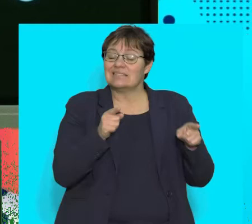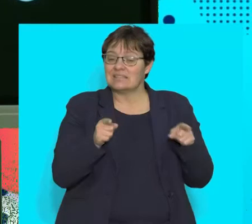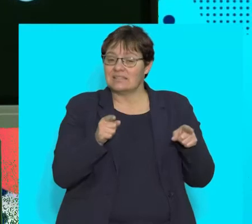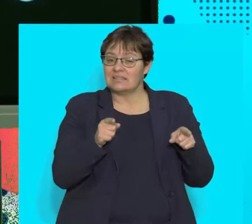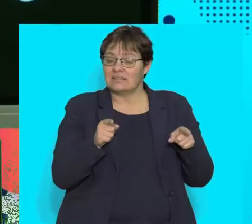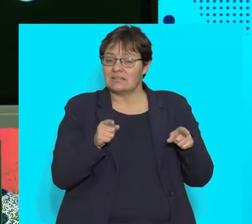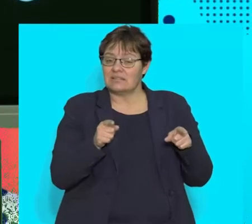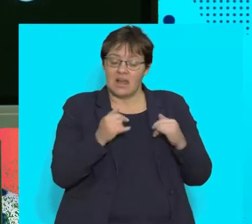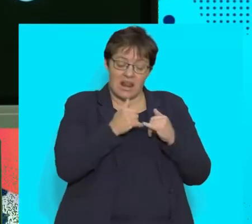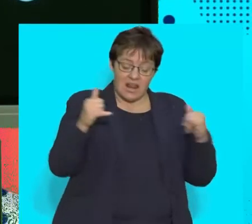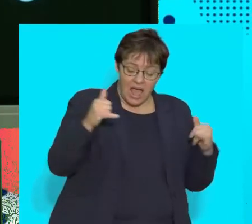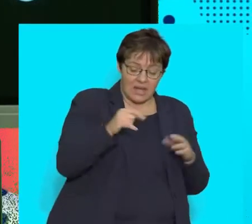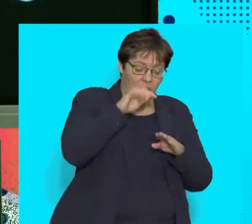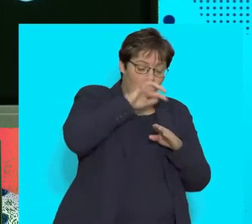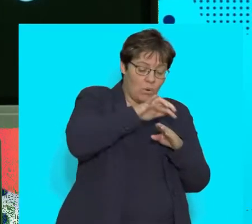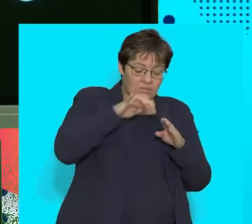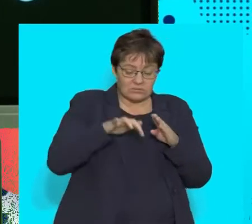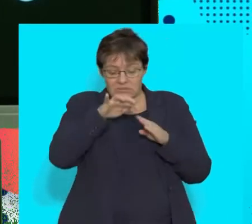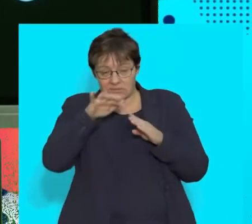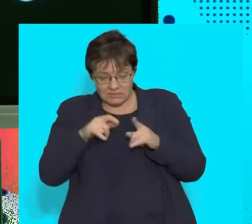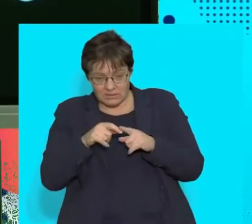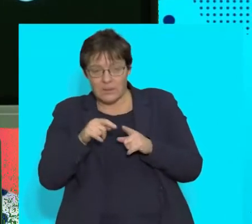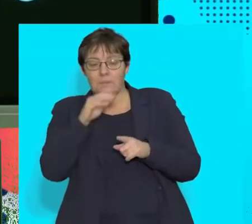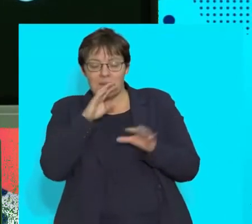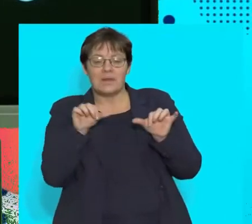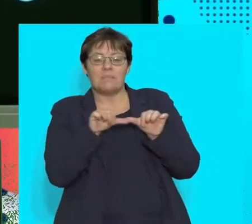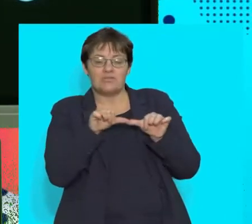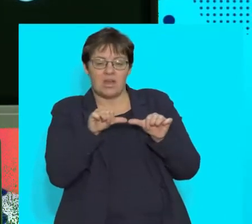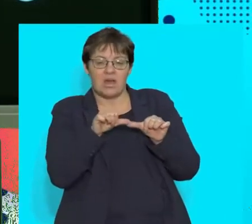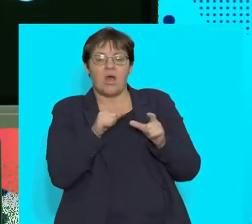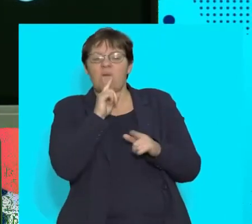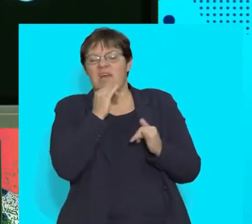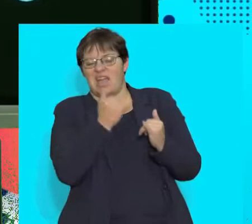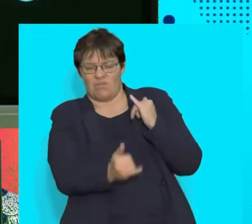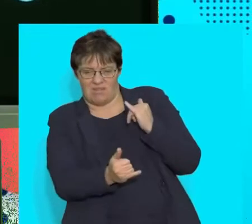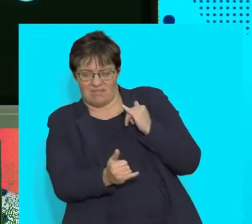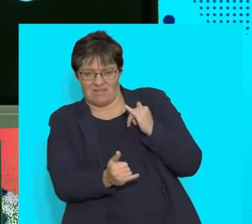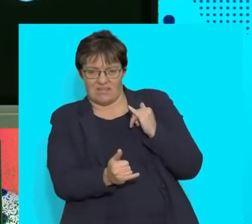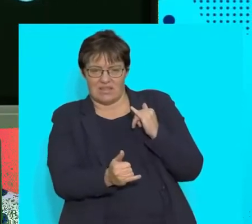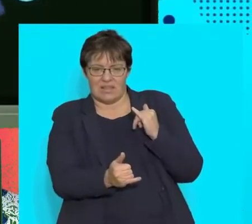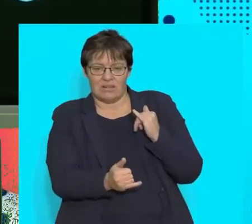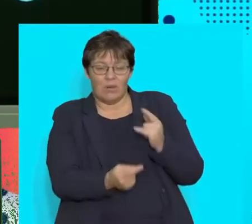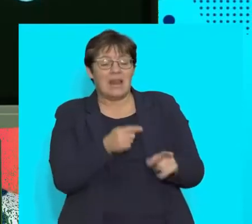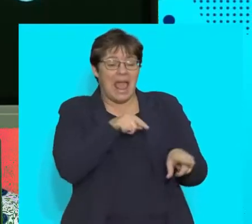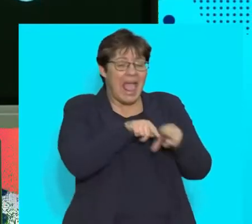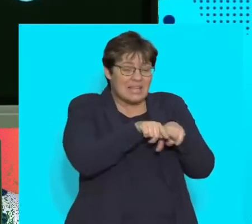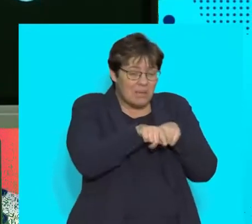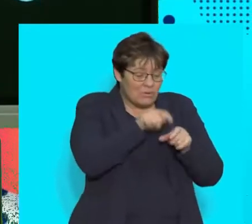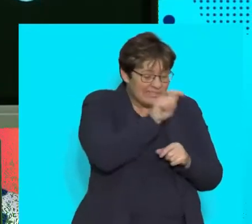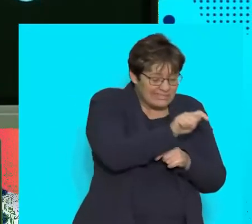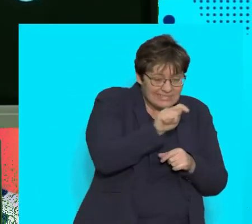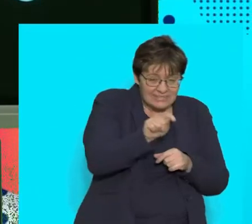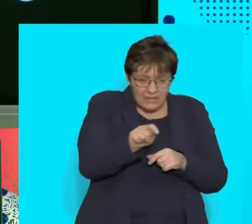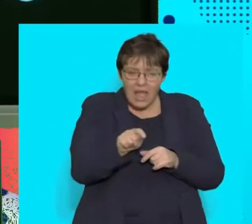the line and where the point is, that can be measured as a bit of the error. Because in every experiment, there might be